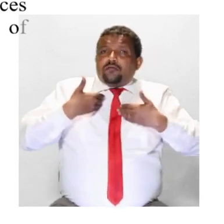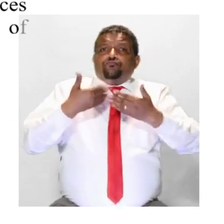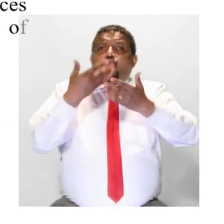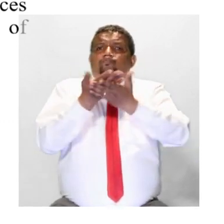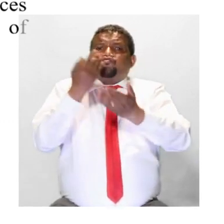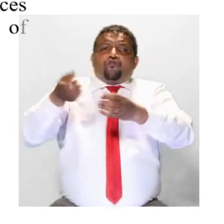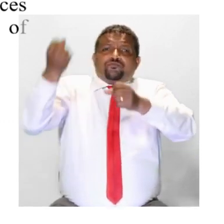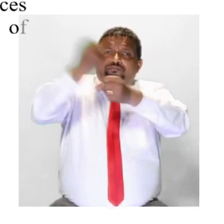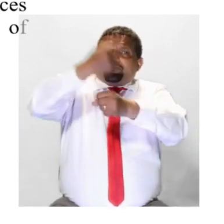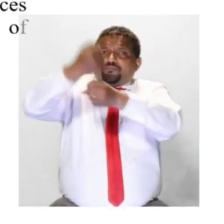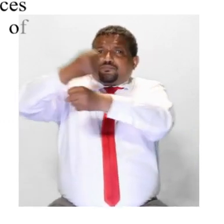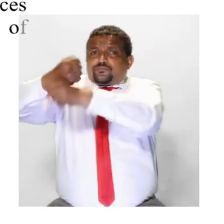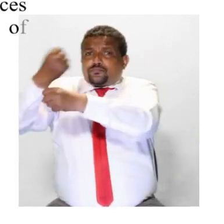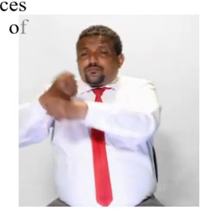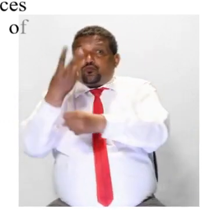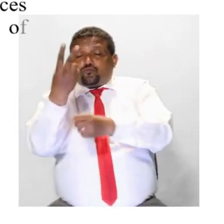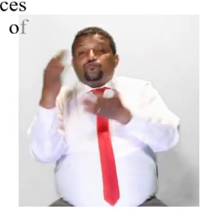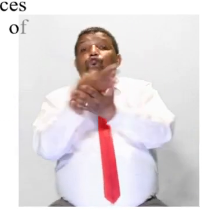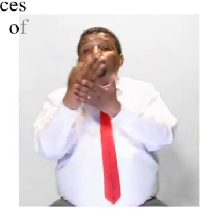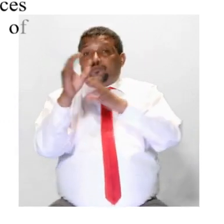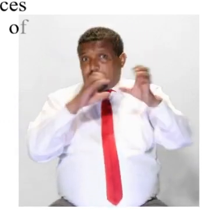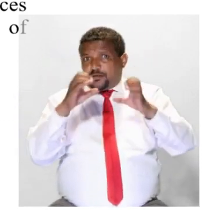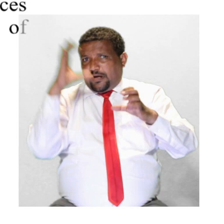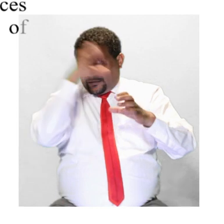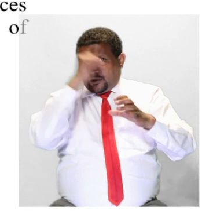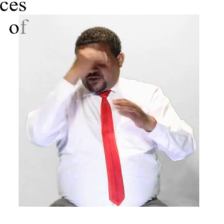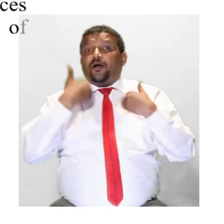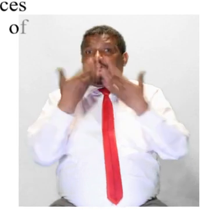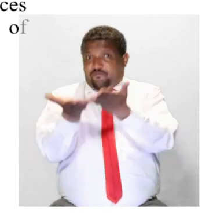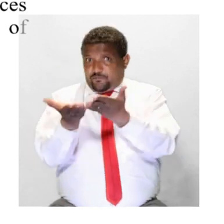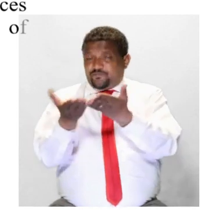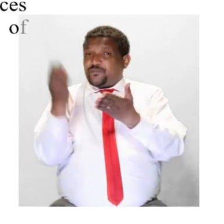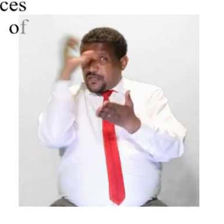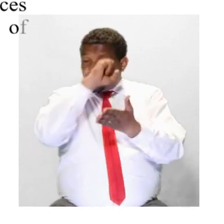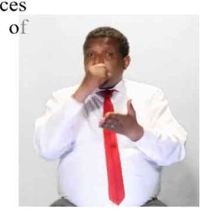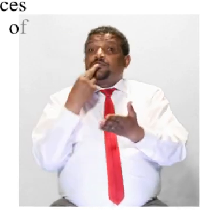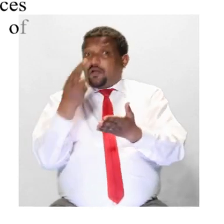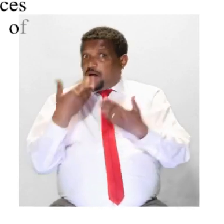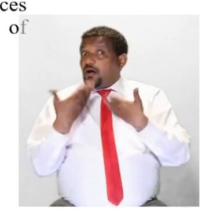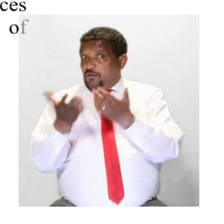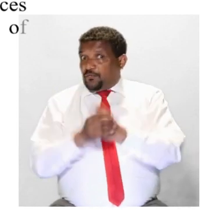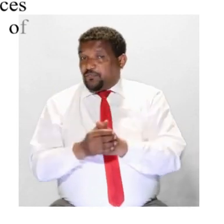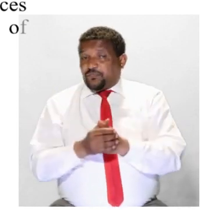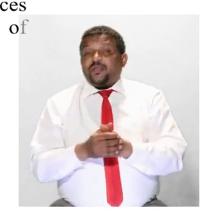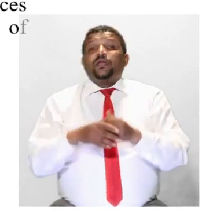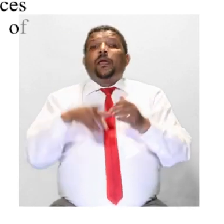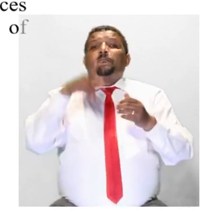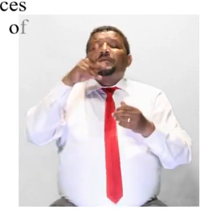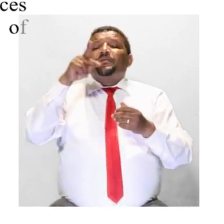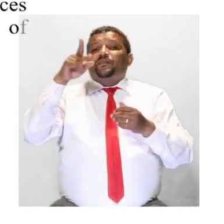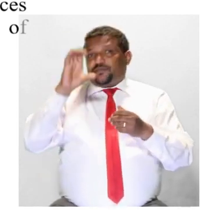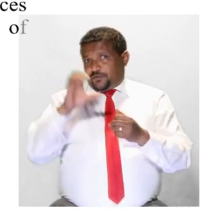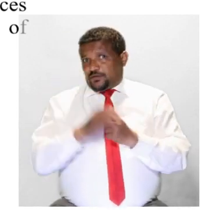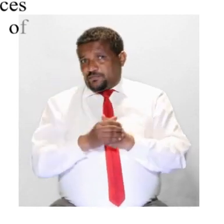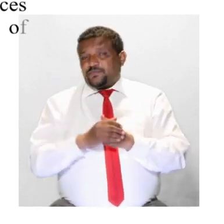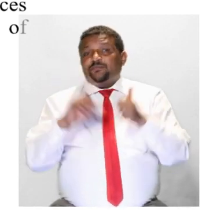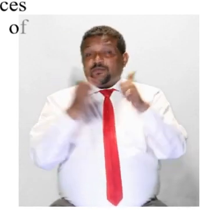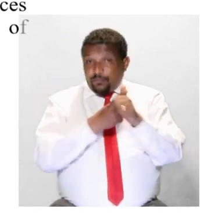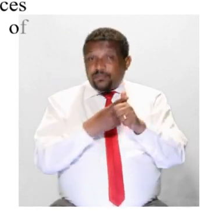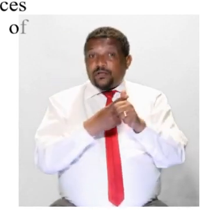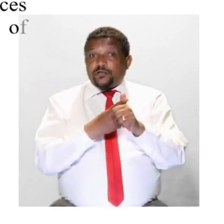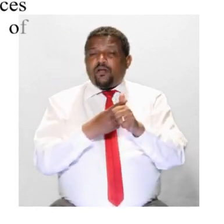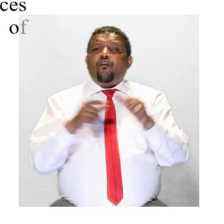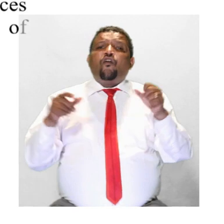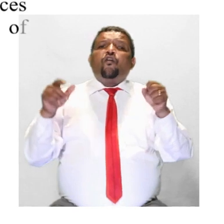the production of the two commodities. There are assumptions to plot the PPC. The first assumption is